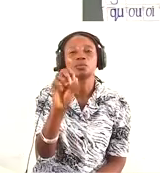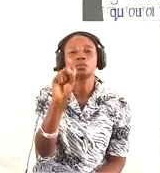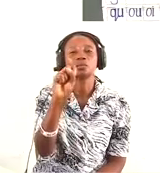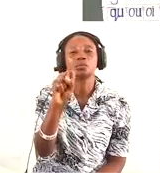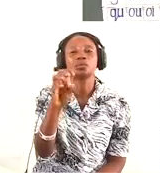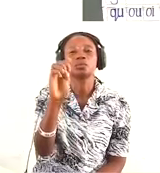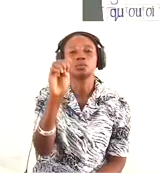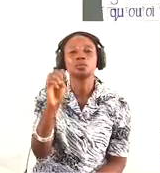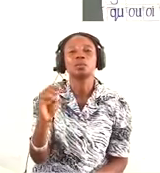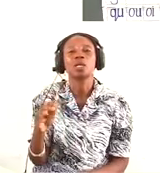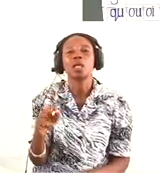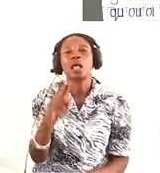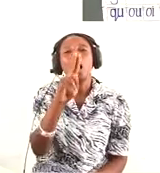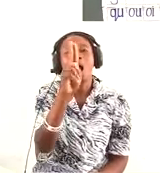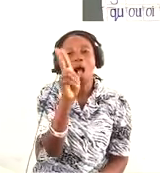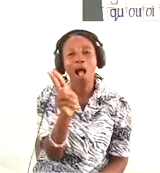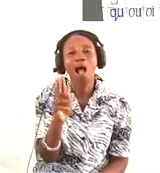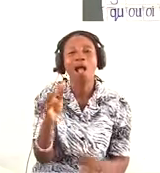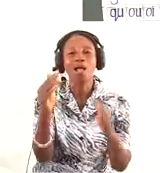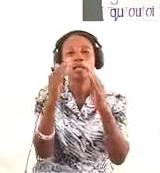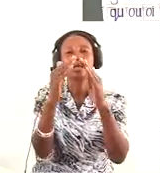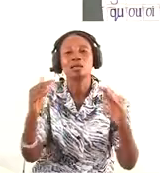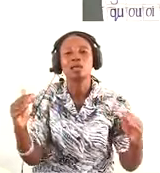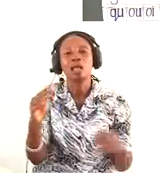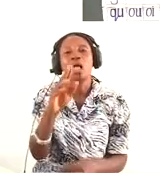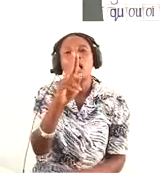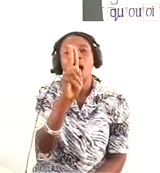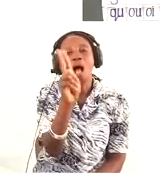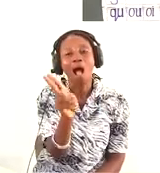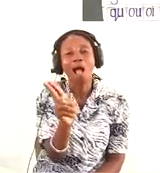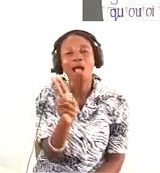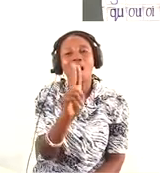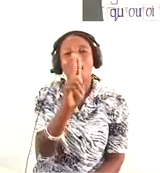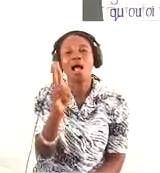House. What is the sound? What is the sound?